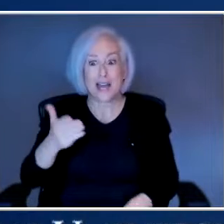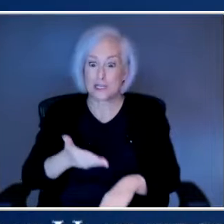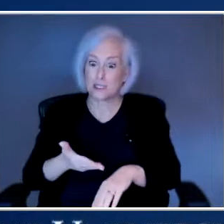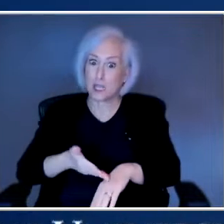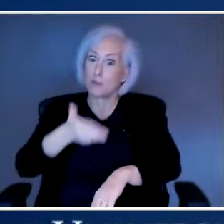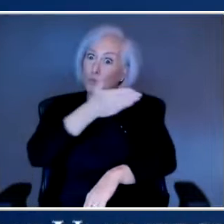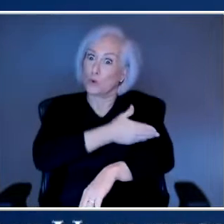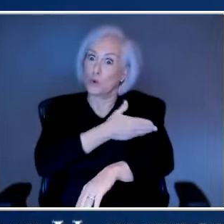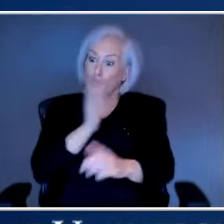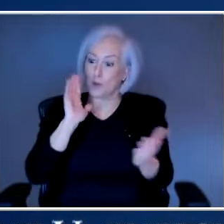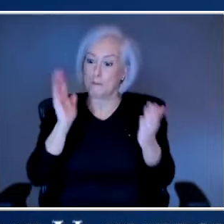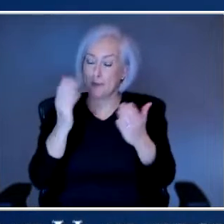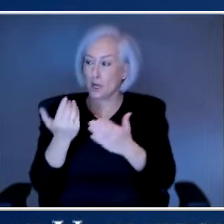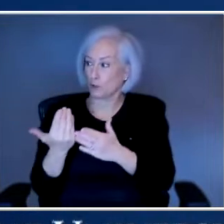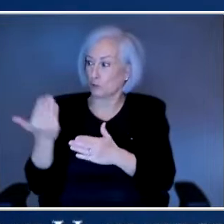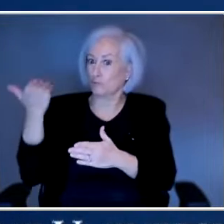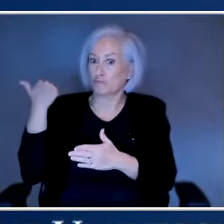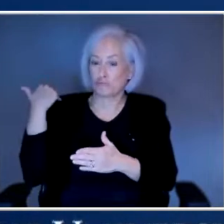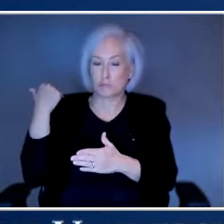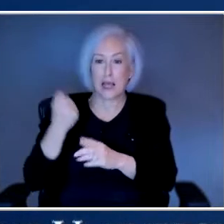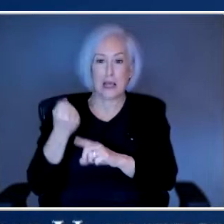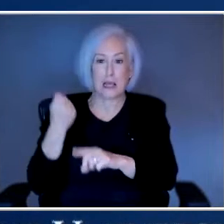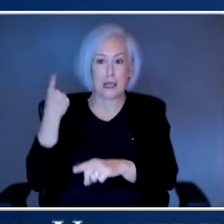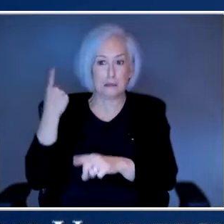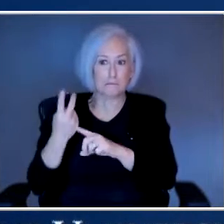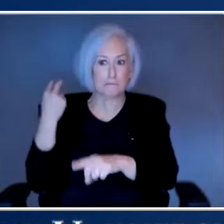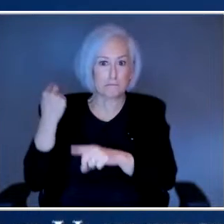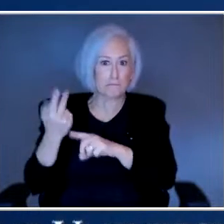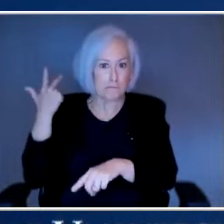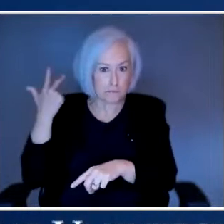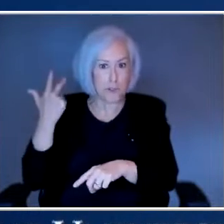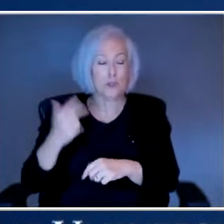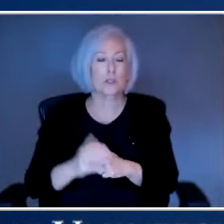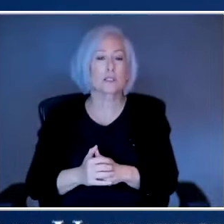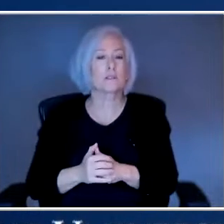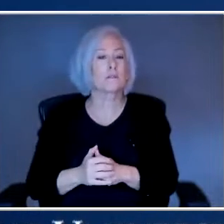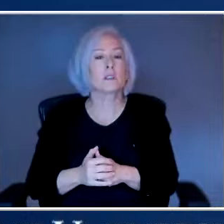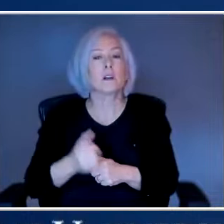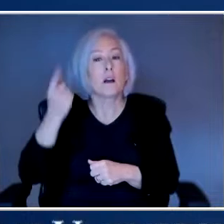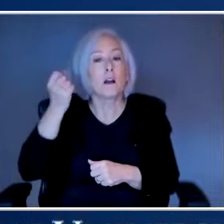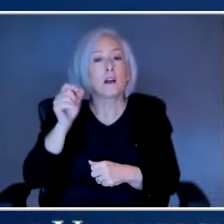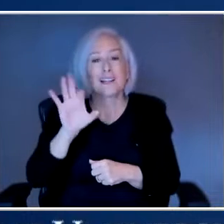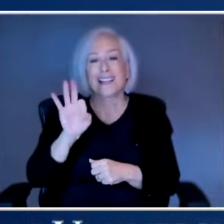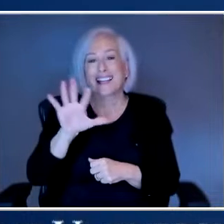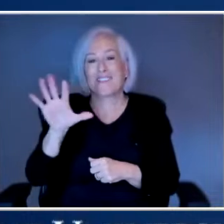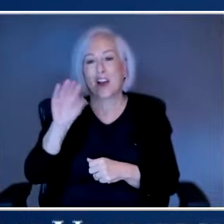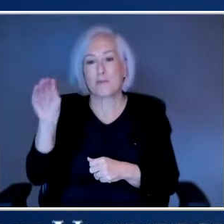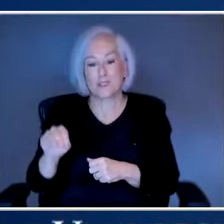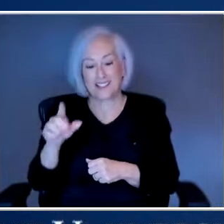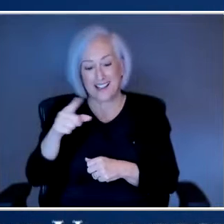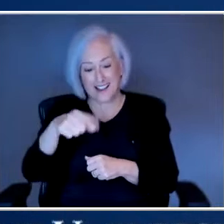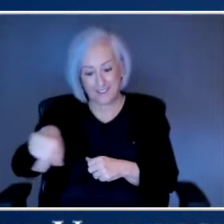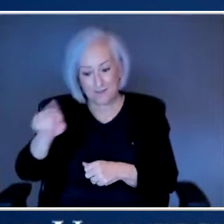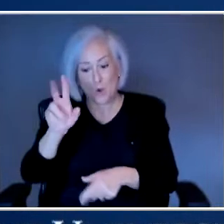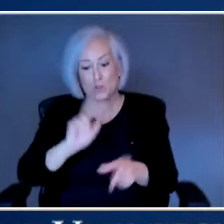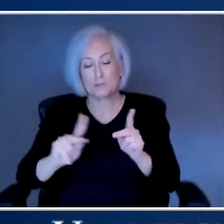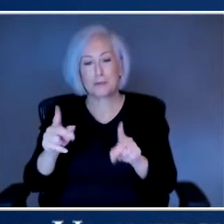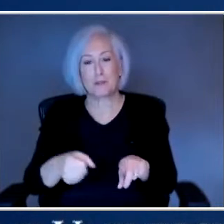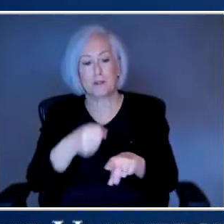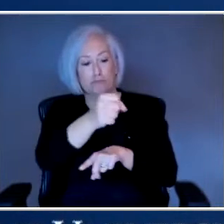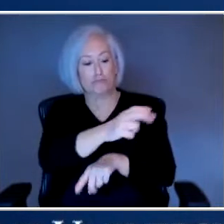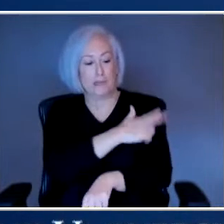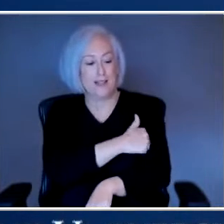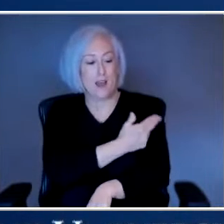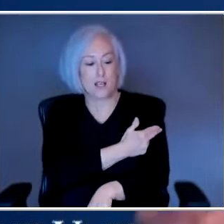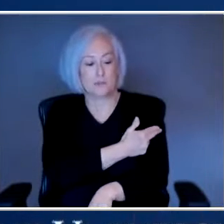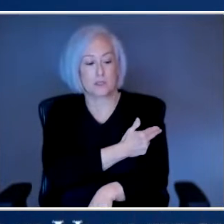addition, unfortunately, 95% of those people were not up to date with the new vaccine dosing. So